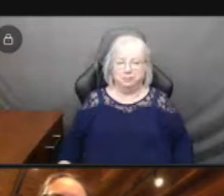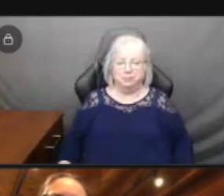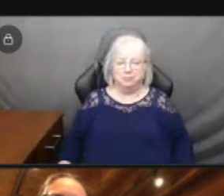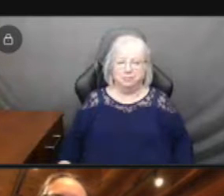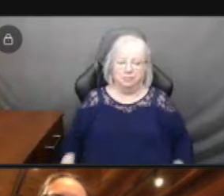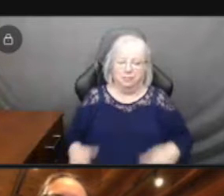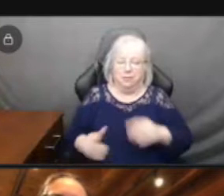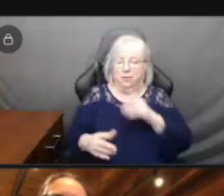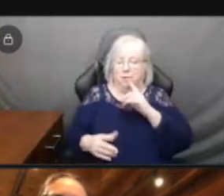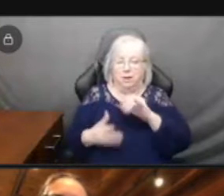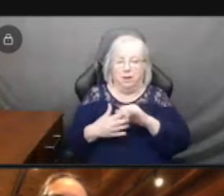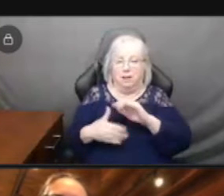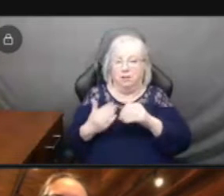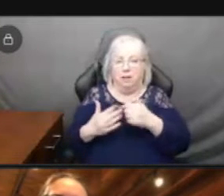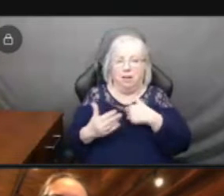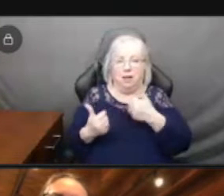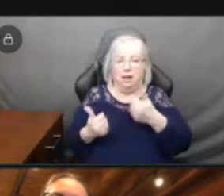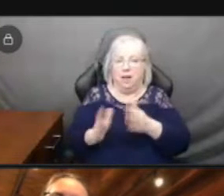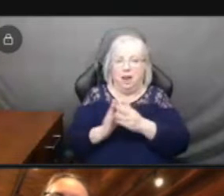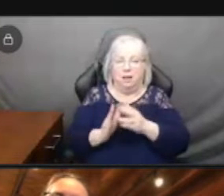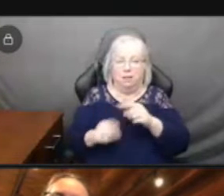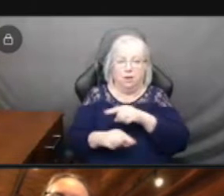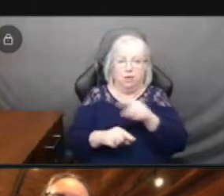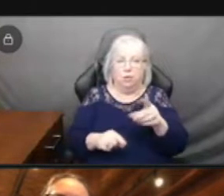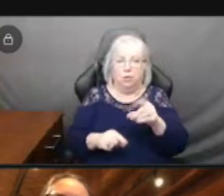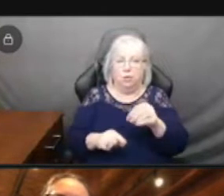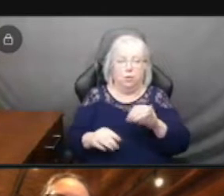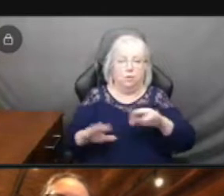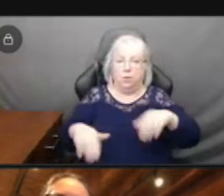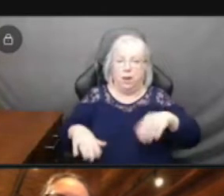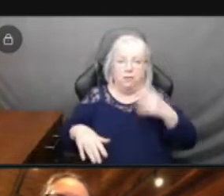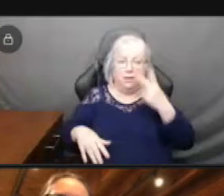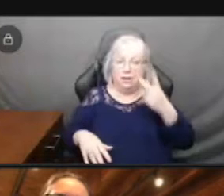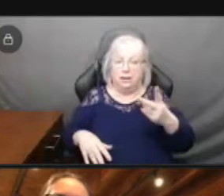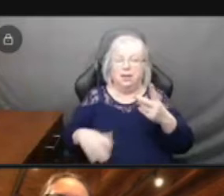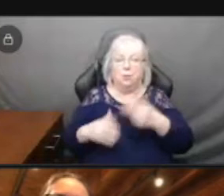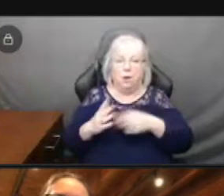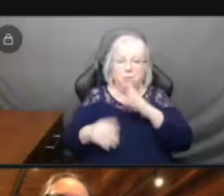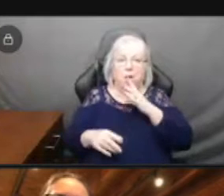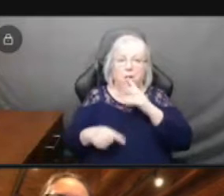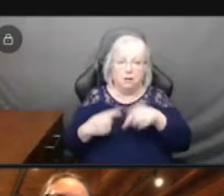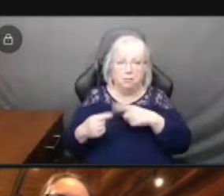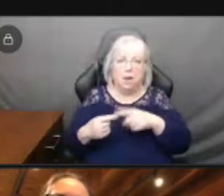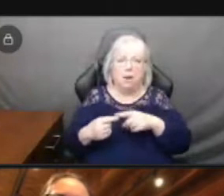that's really all I can ask you to do is just look, if you haven't seen what I'm talking about there, the